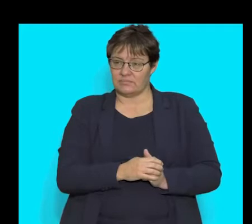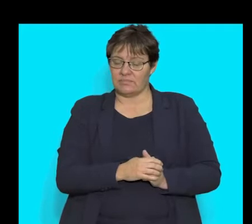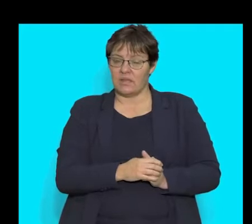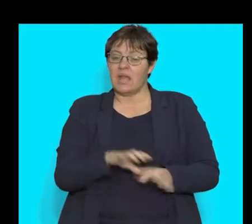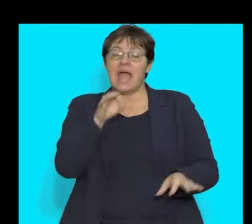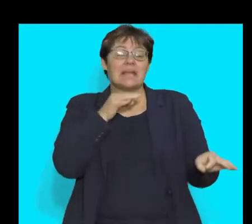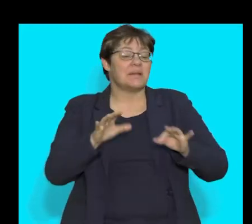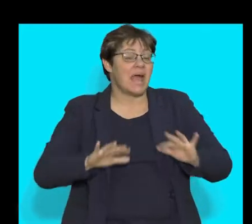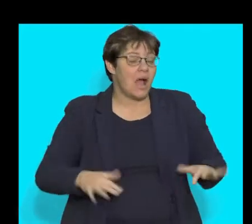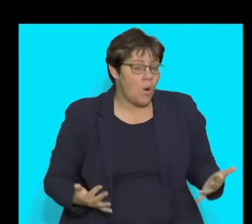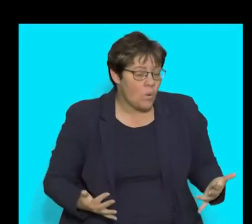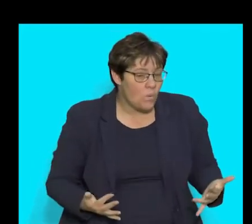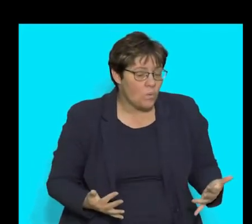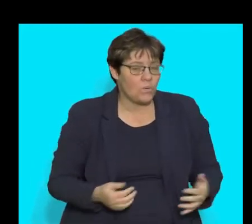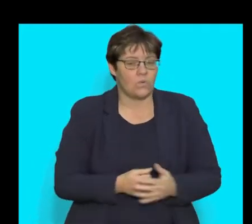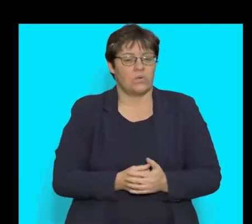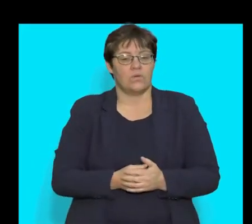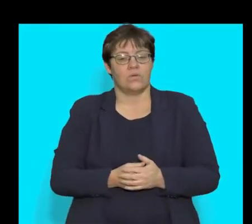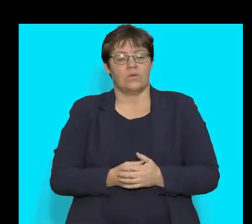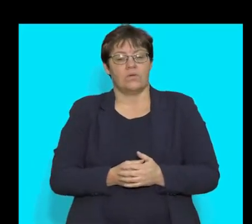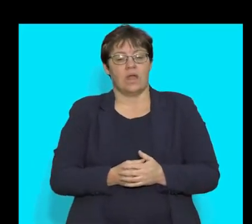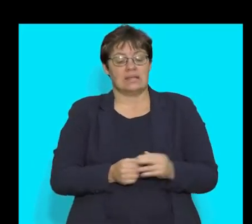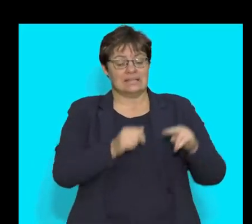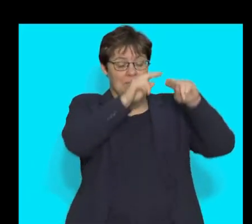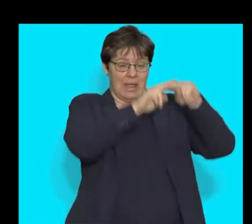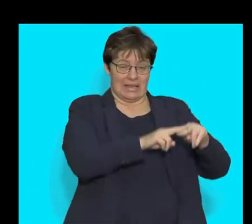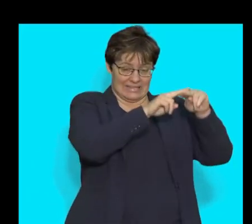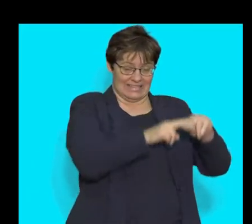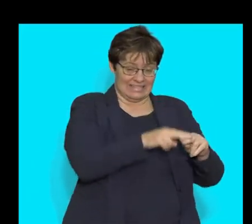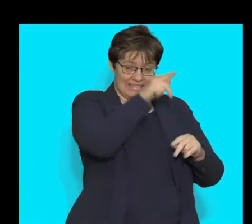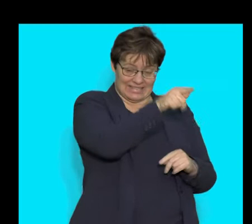heading will be described by something about the dependent